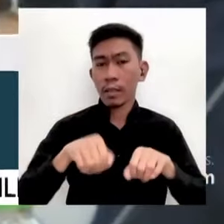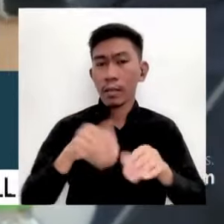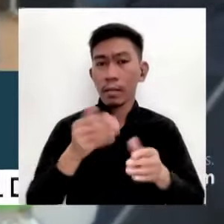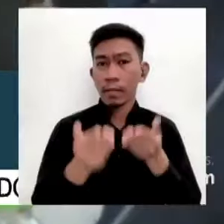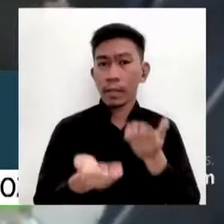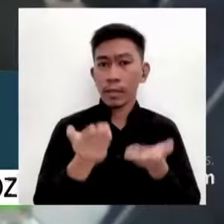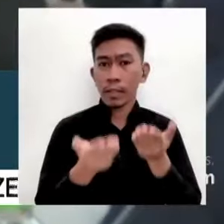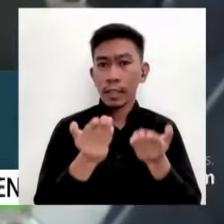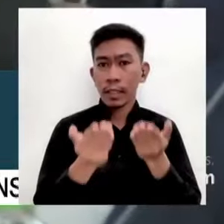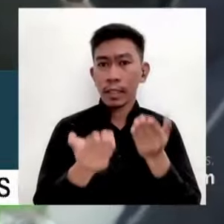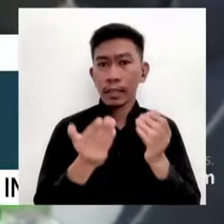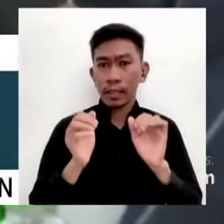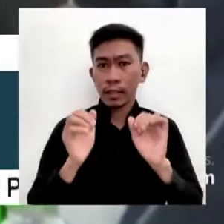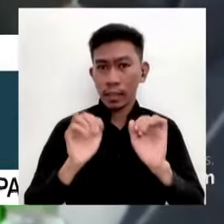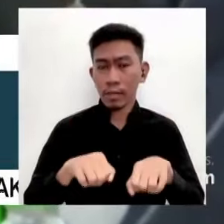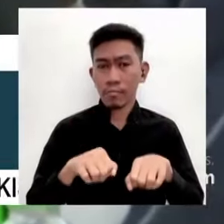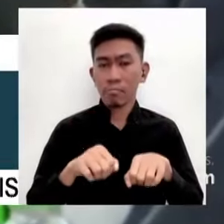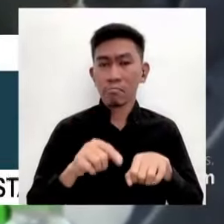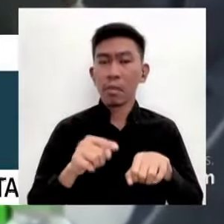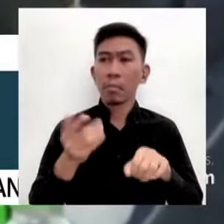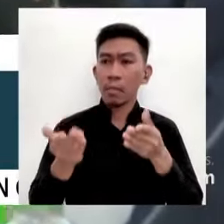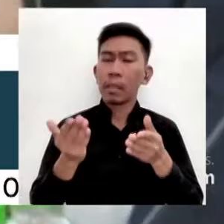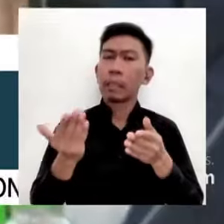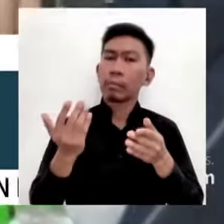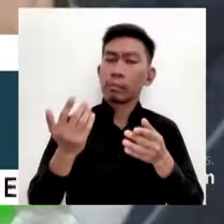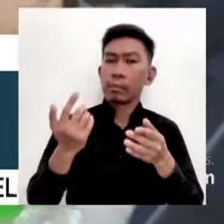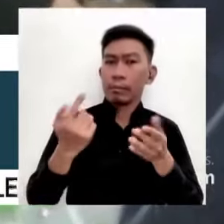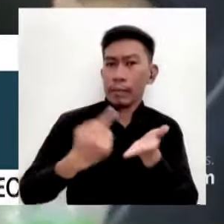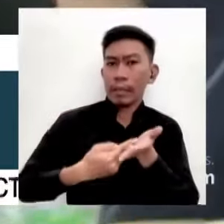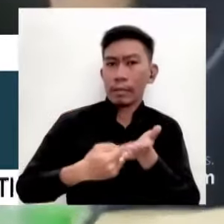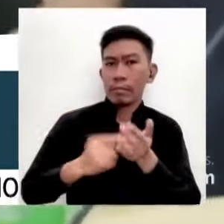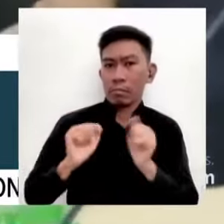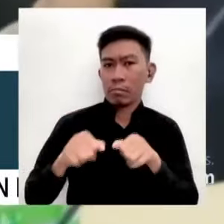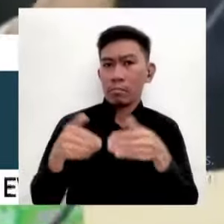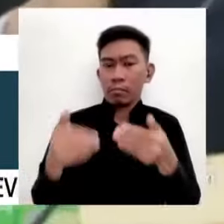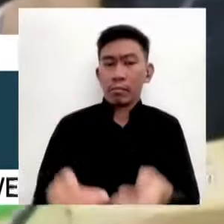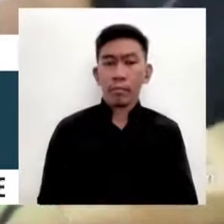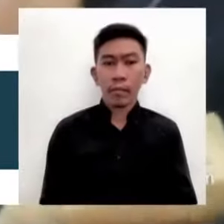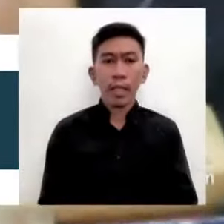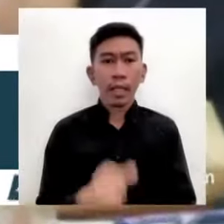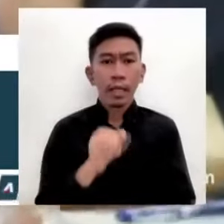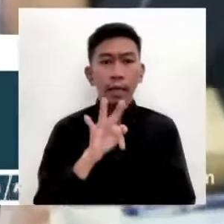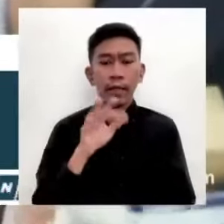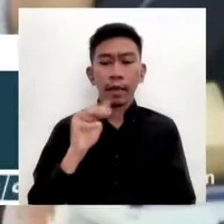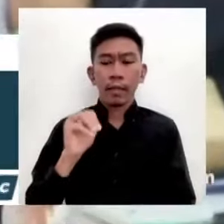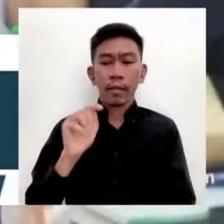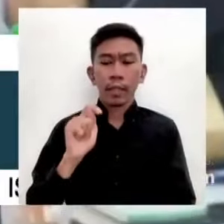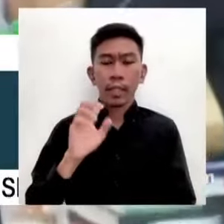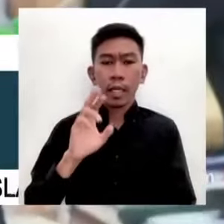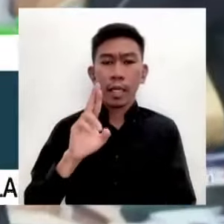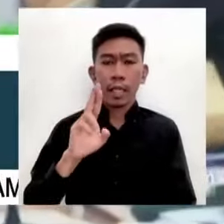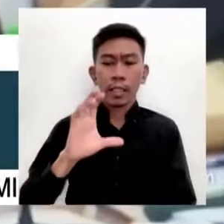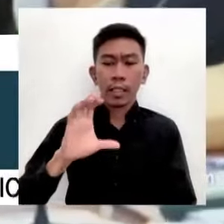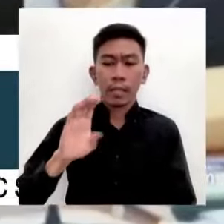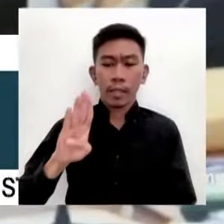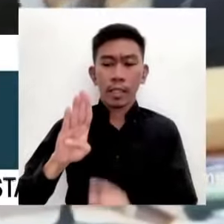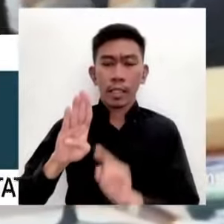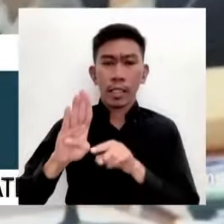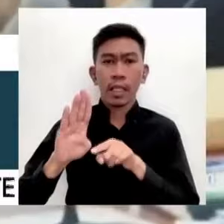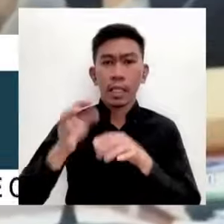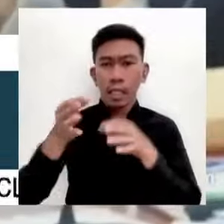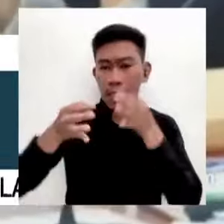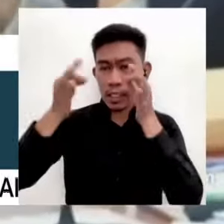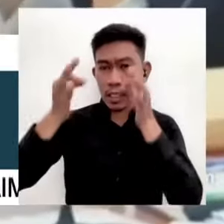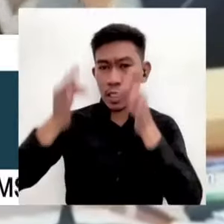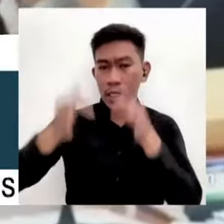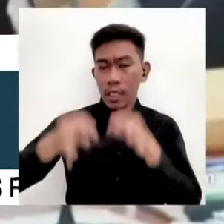the MTRCB decided to suspend or cancel a program in all kinds